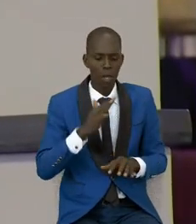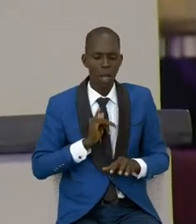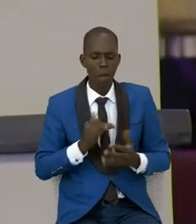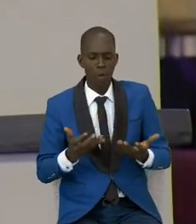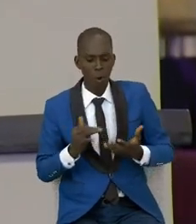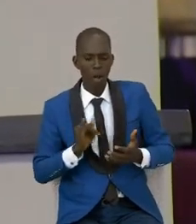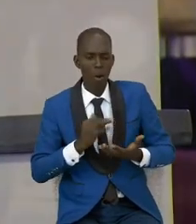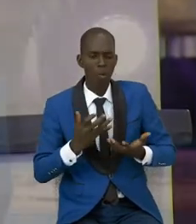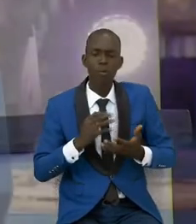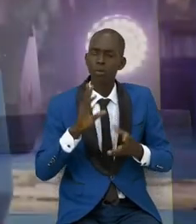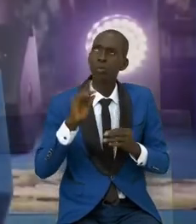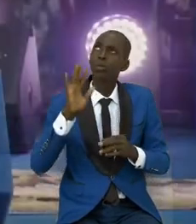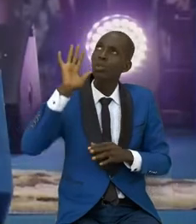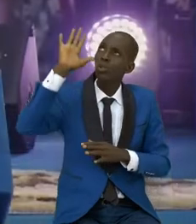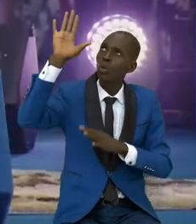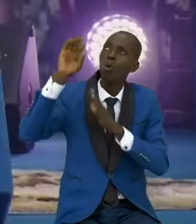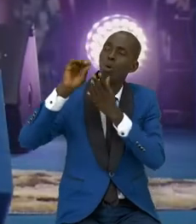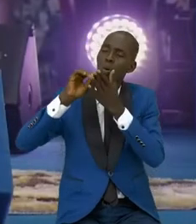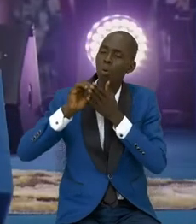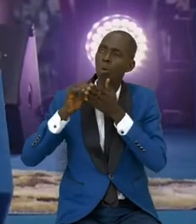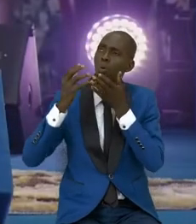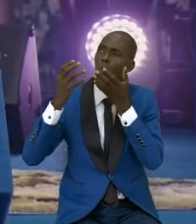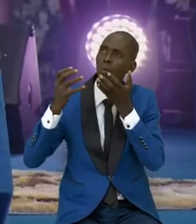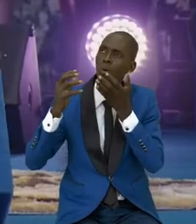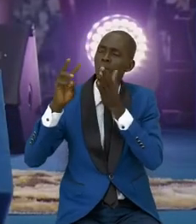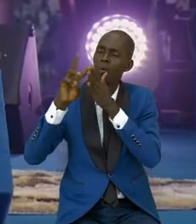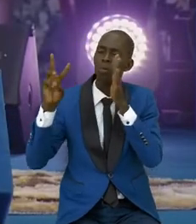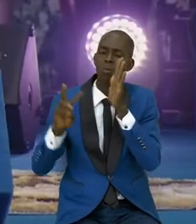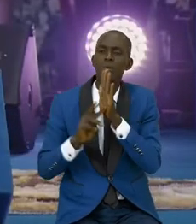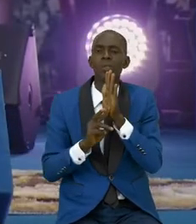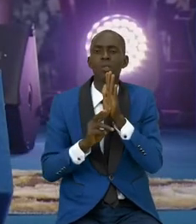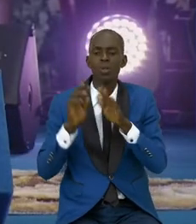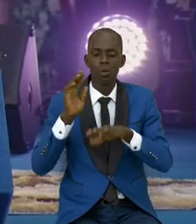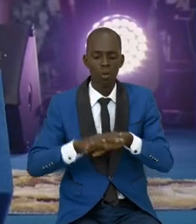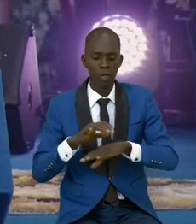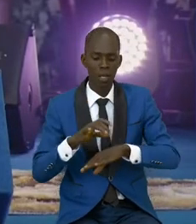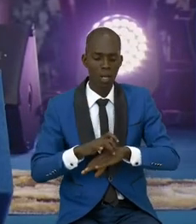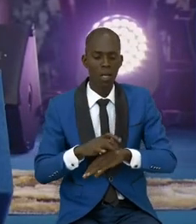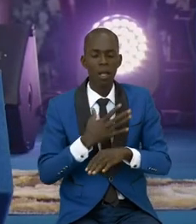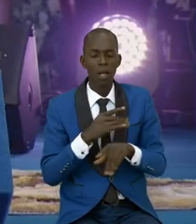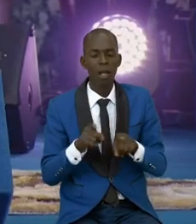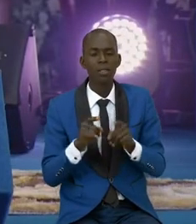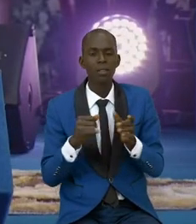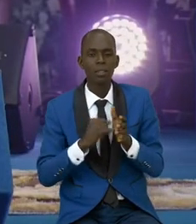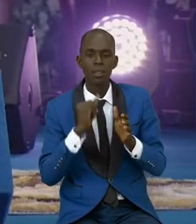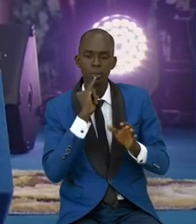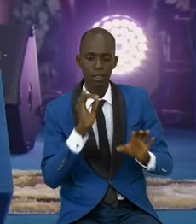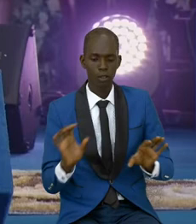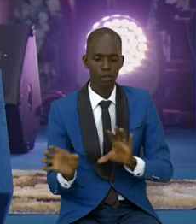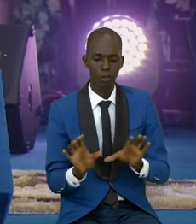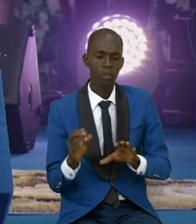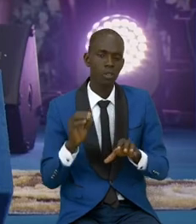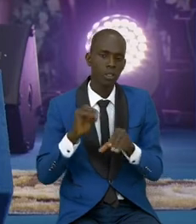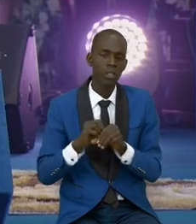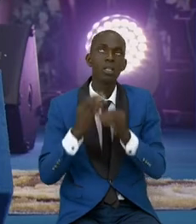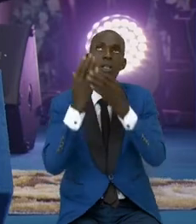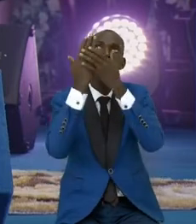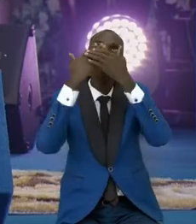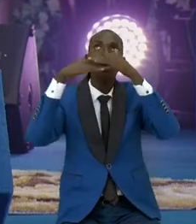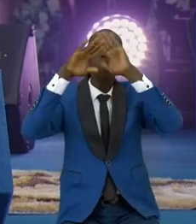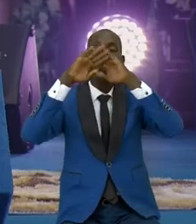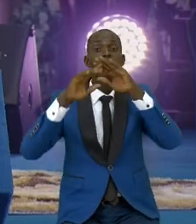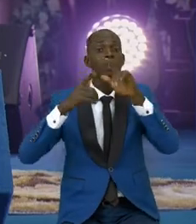with God. And say, thy will be done on earth as it is done in heaven. And